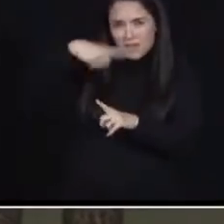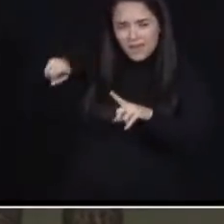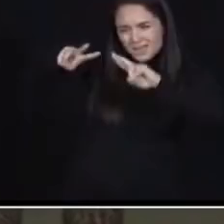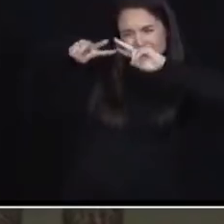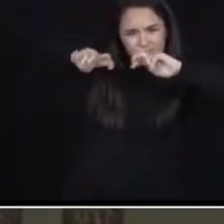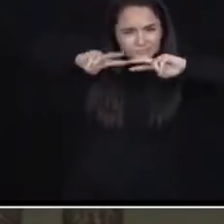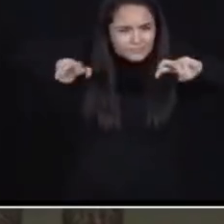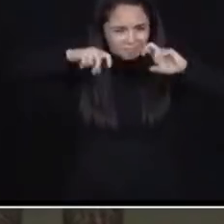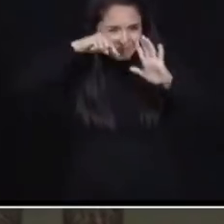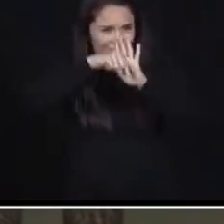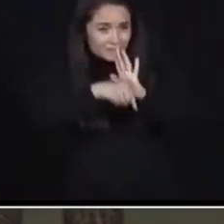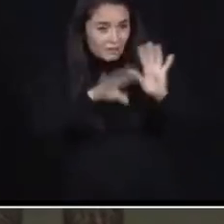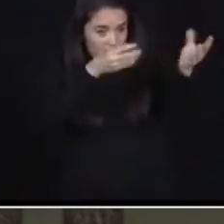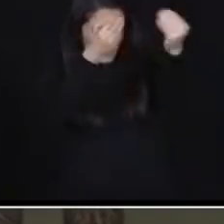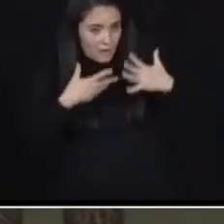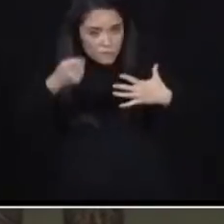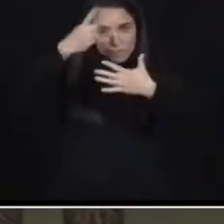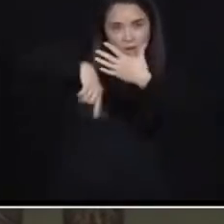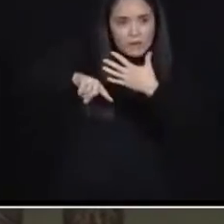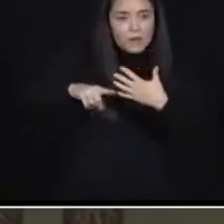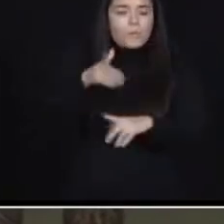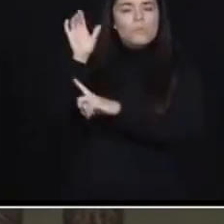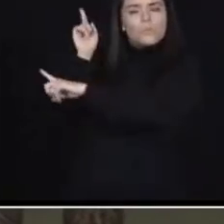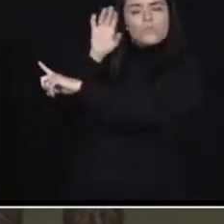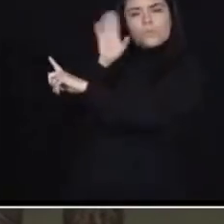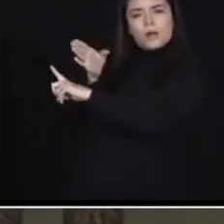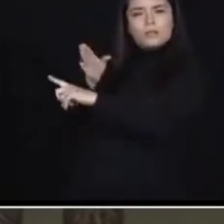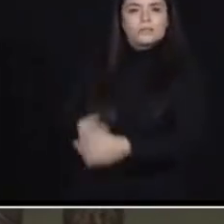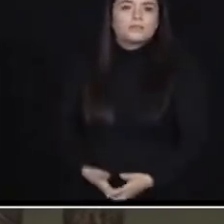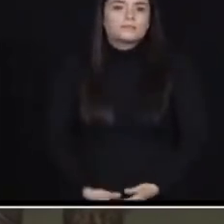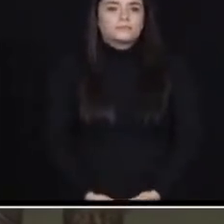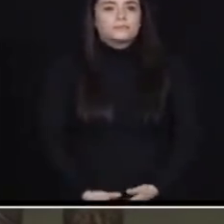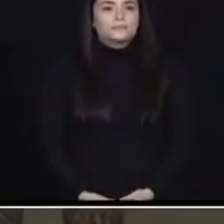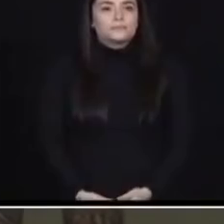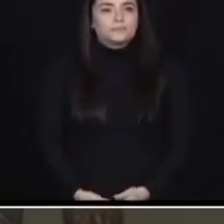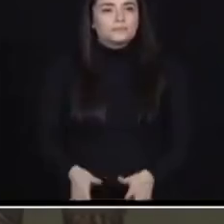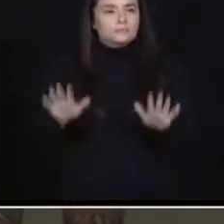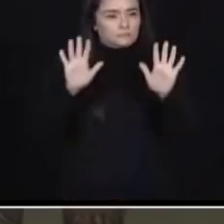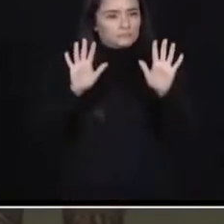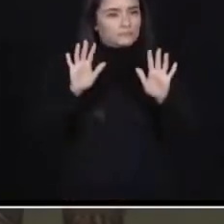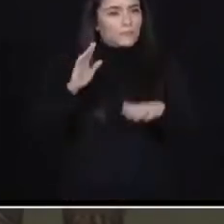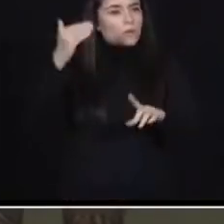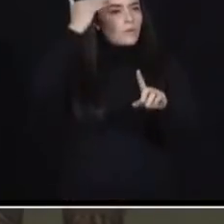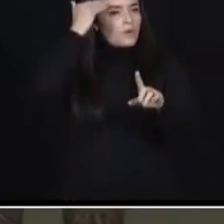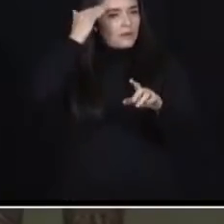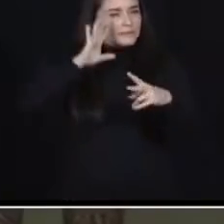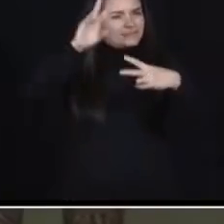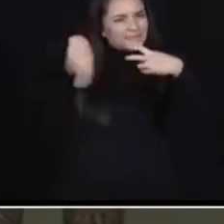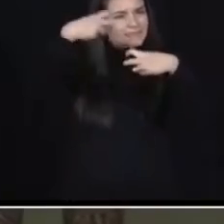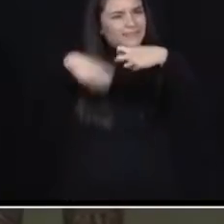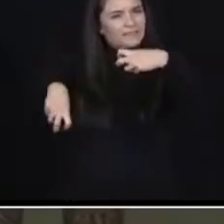further steps are necessary. My friends, I know this will be difficult. You've